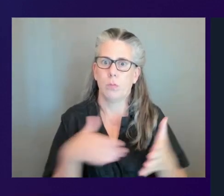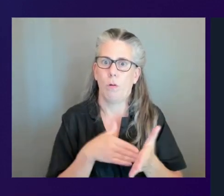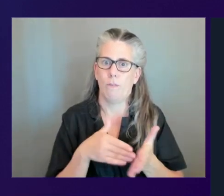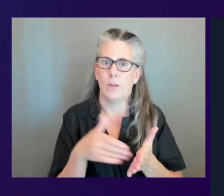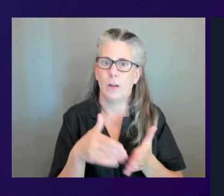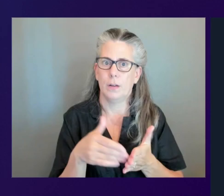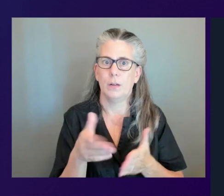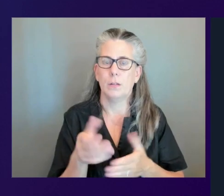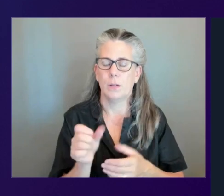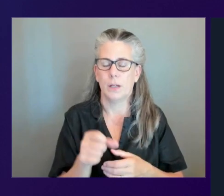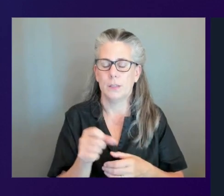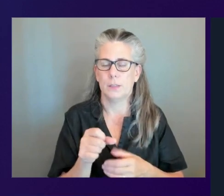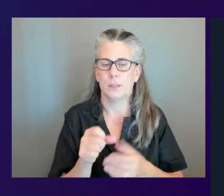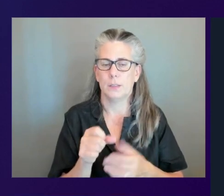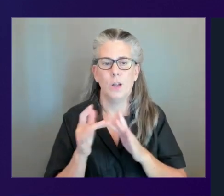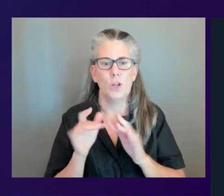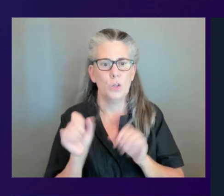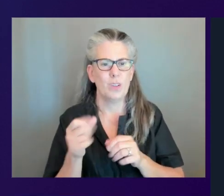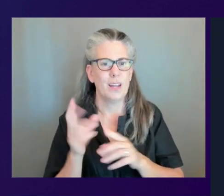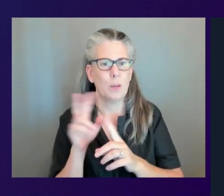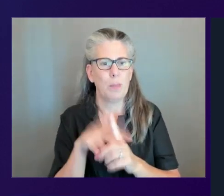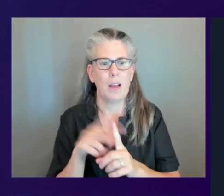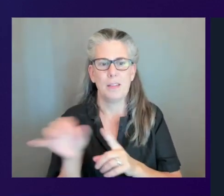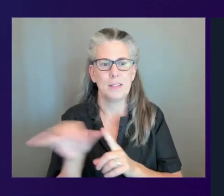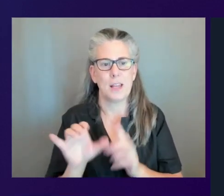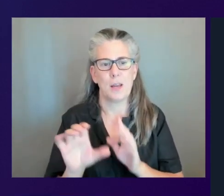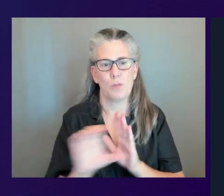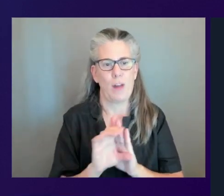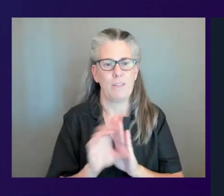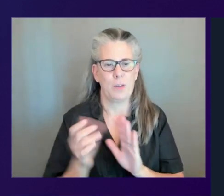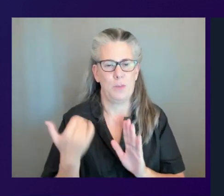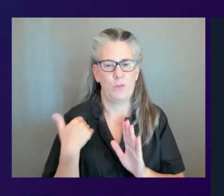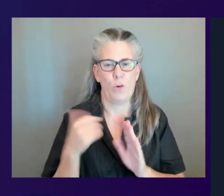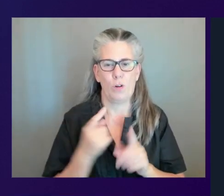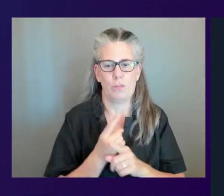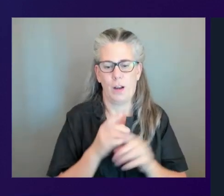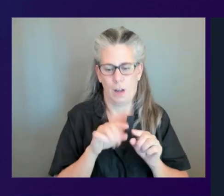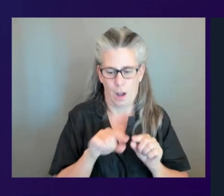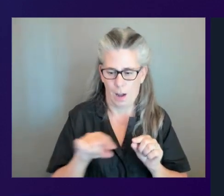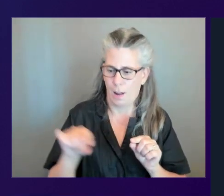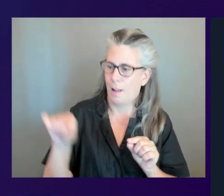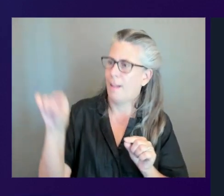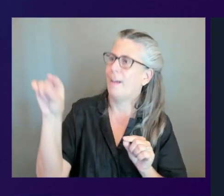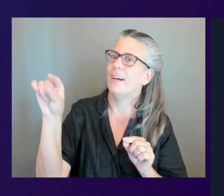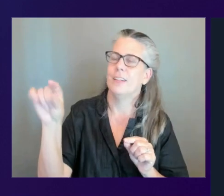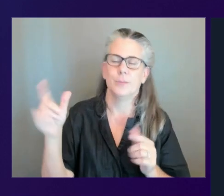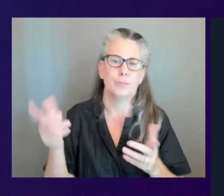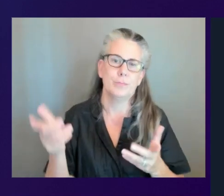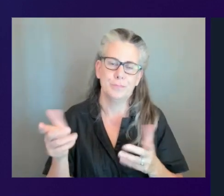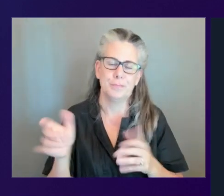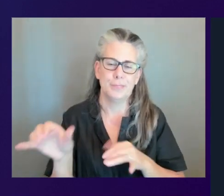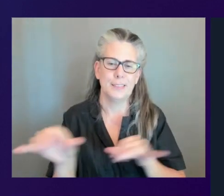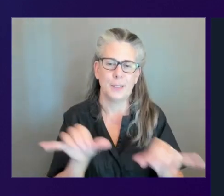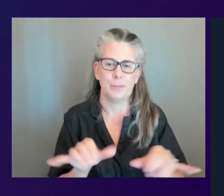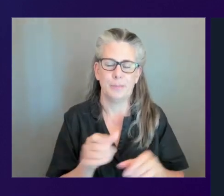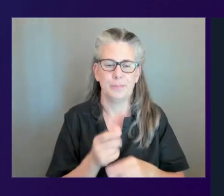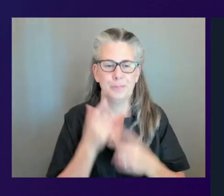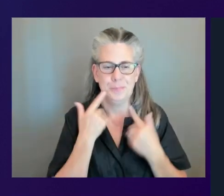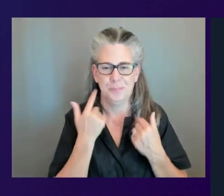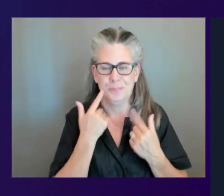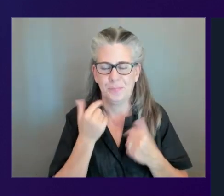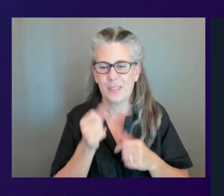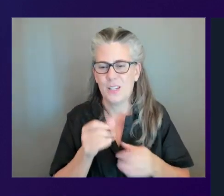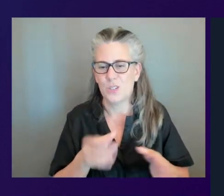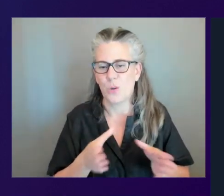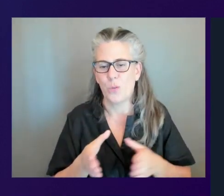it's sort Up of and to doing the that. right. Exactly. Just like investing in stocks. Exactly. Same thing. And- There's and a but- correlation here. Just But like I